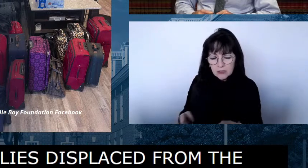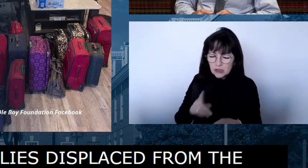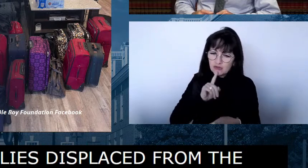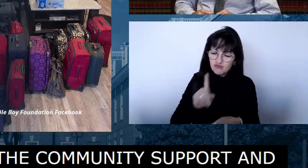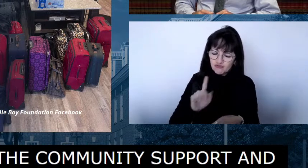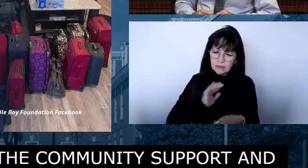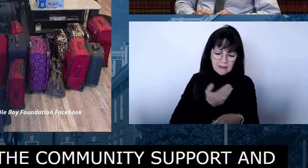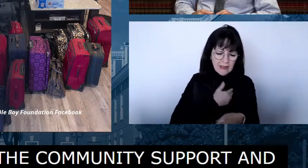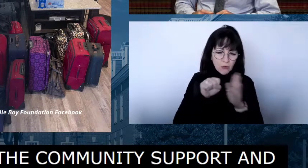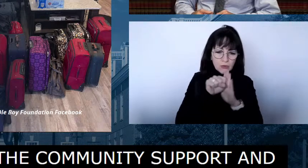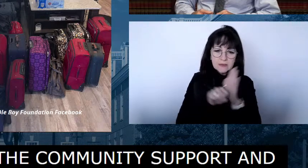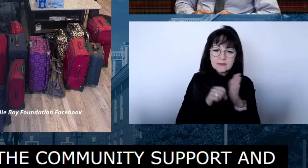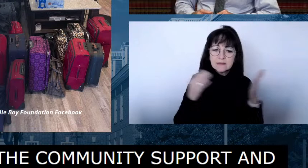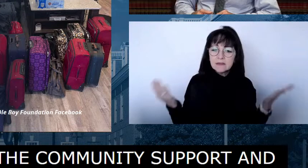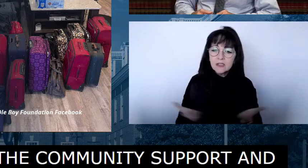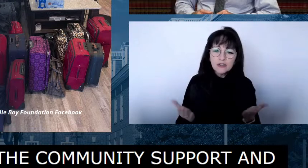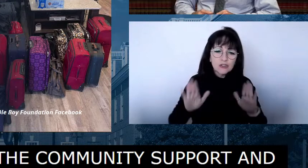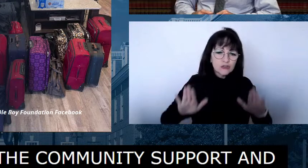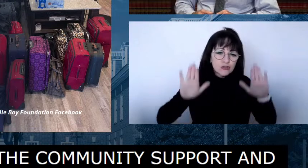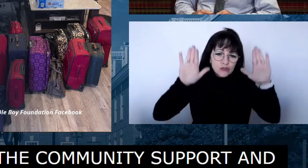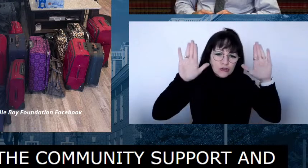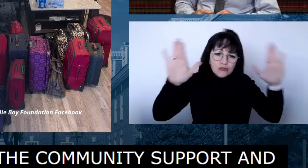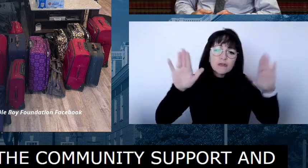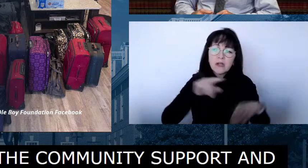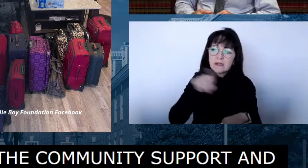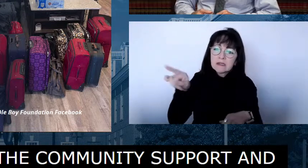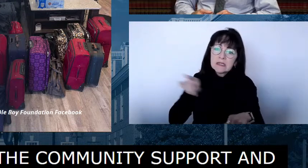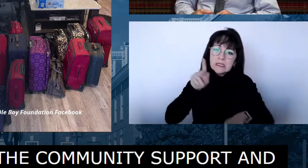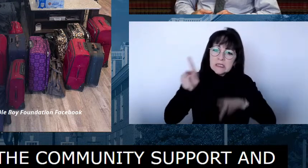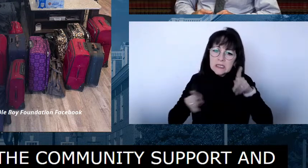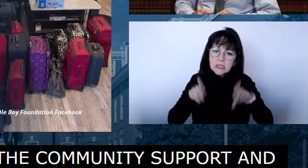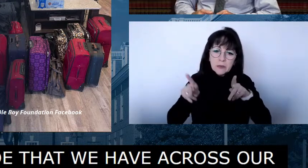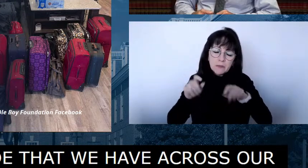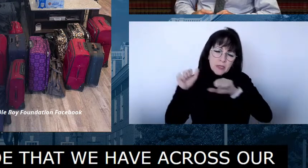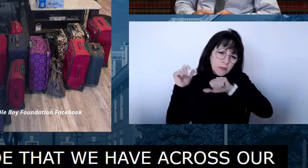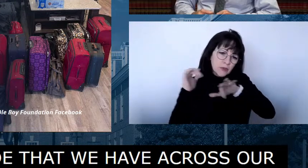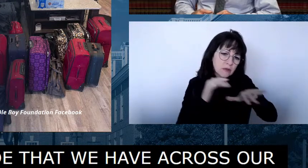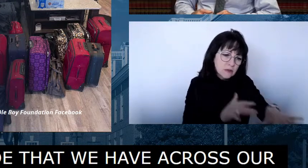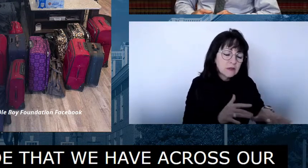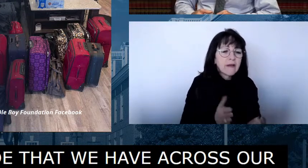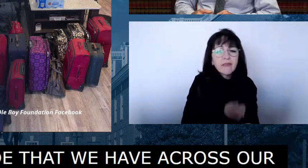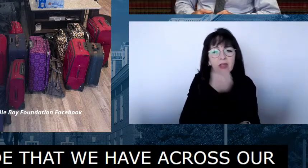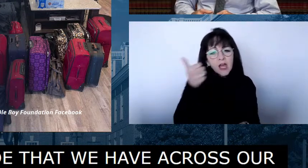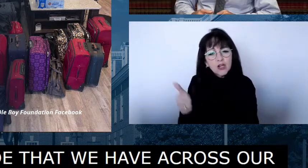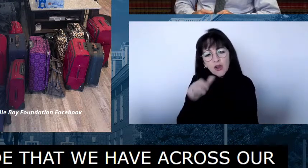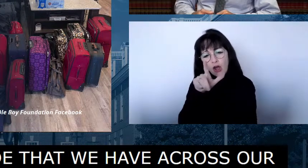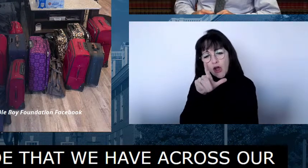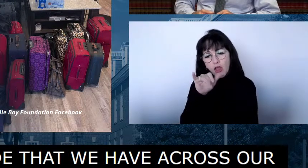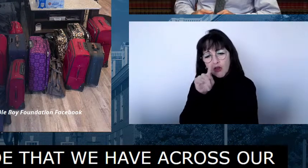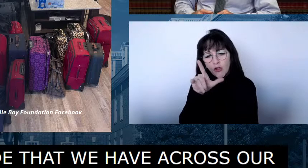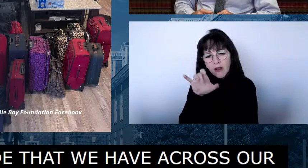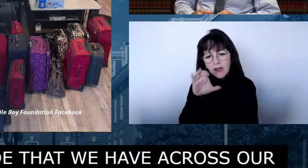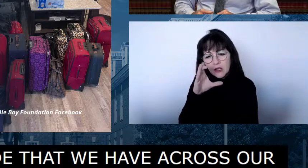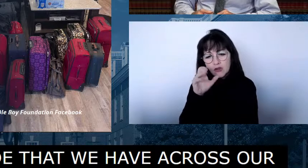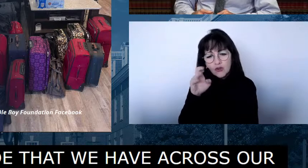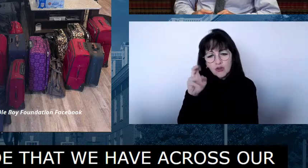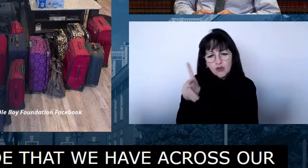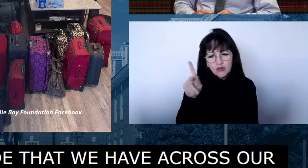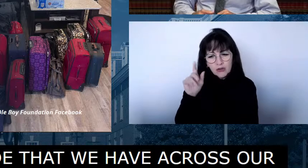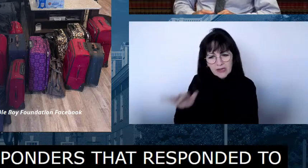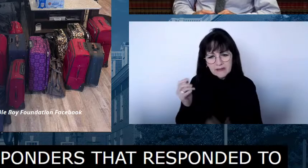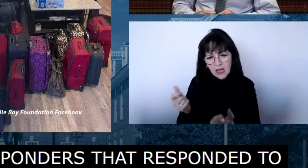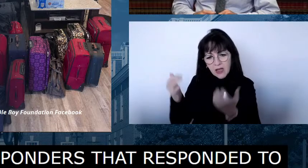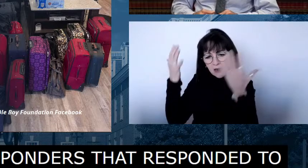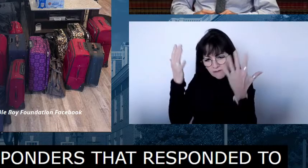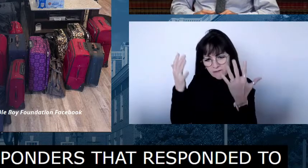that responded to that fire, then the Little Creek fire that more recently with 2 fatalities. Just sadly to lose